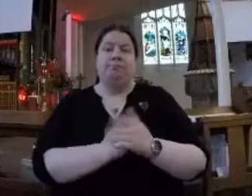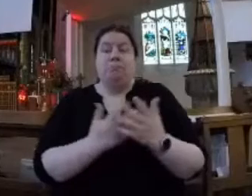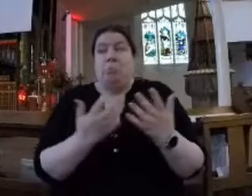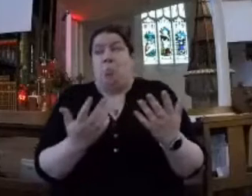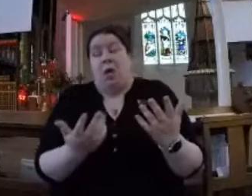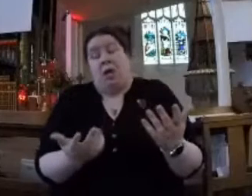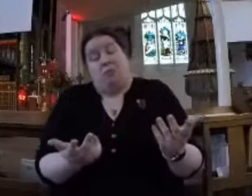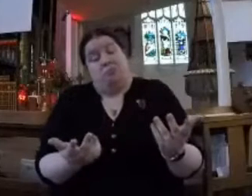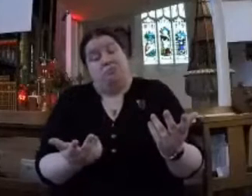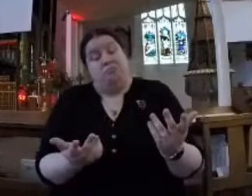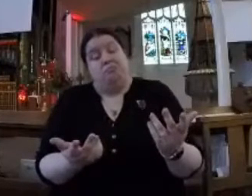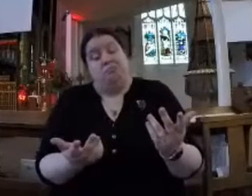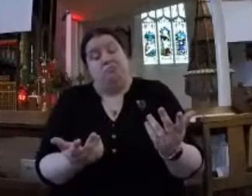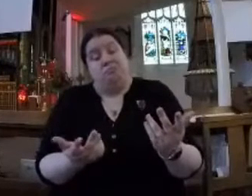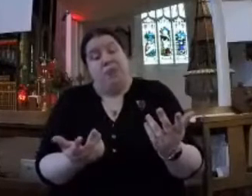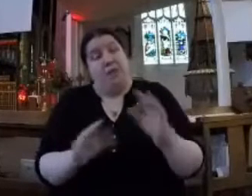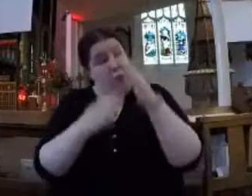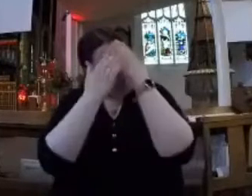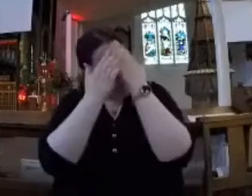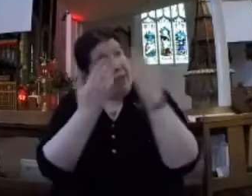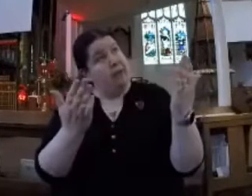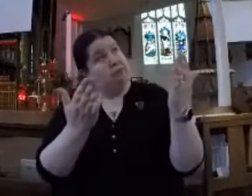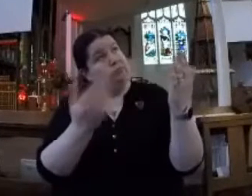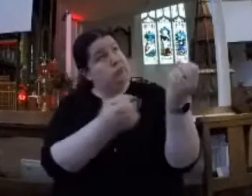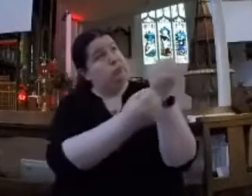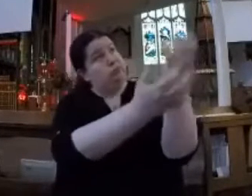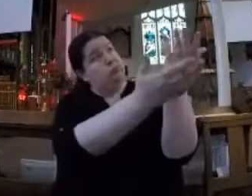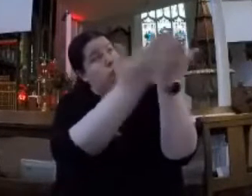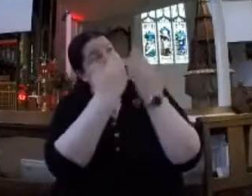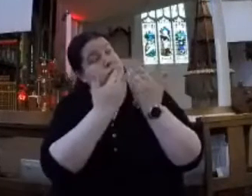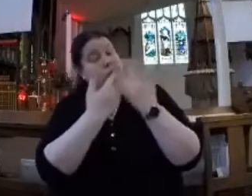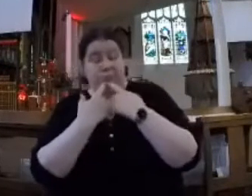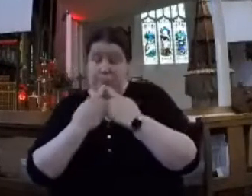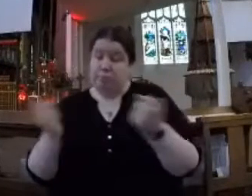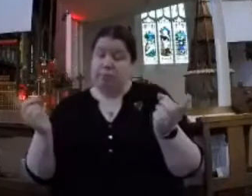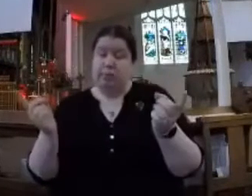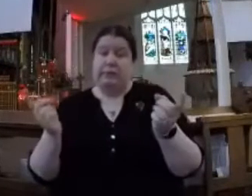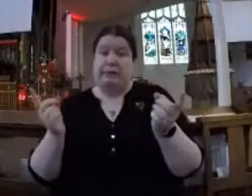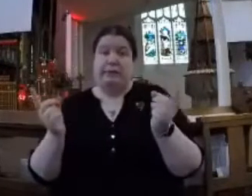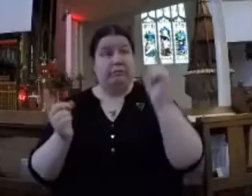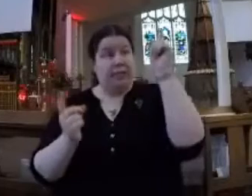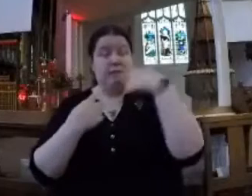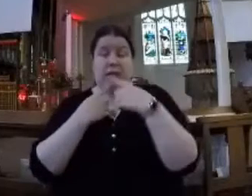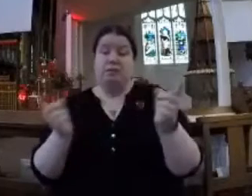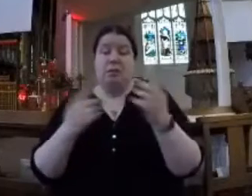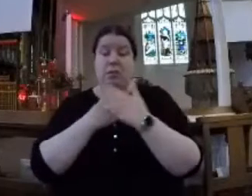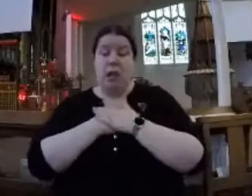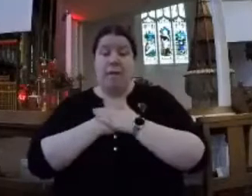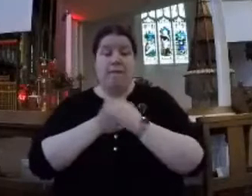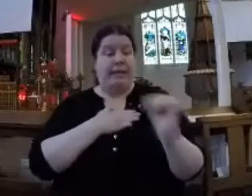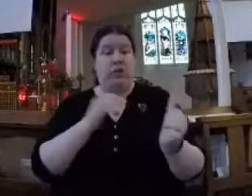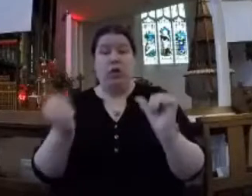Well, it says we obey his commands. His command is this: love each